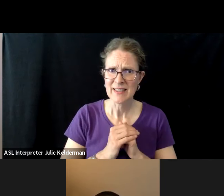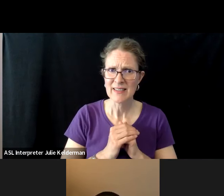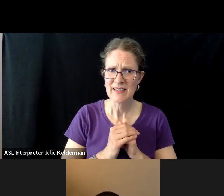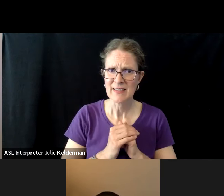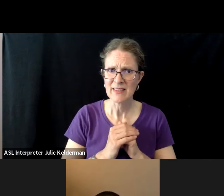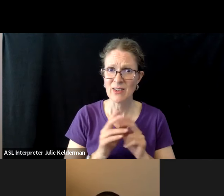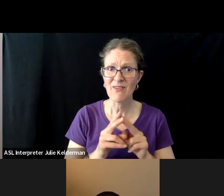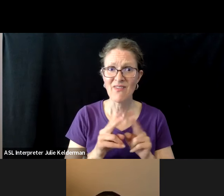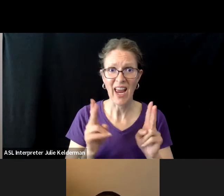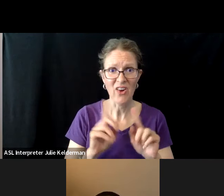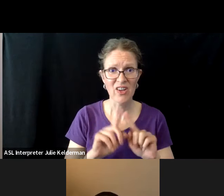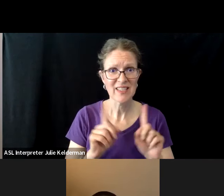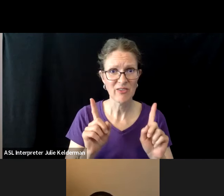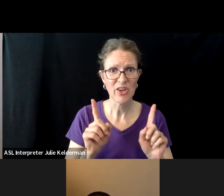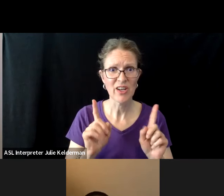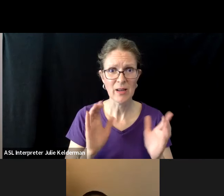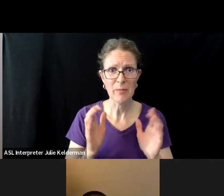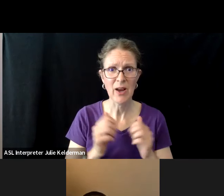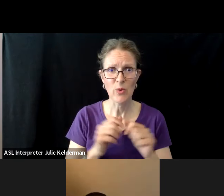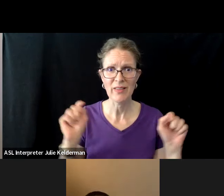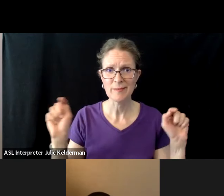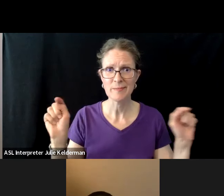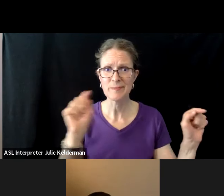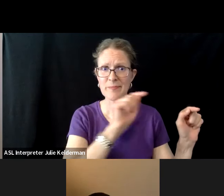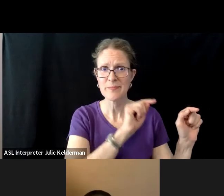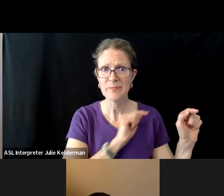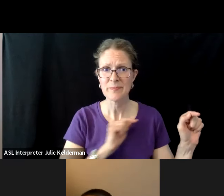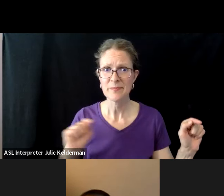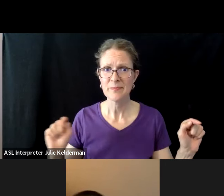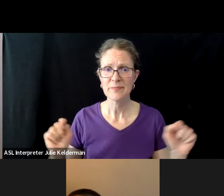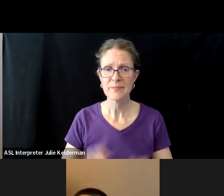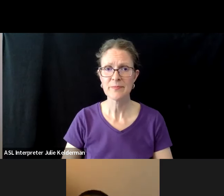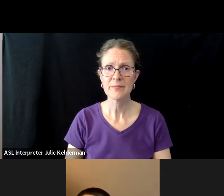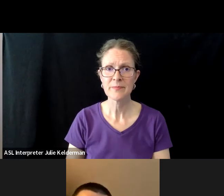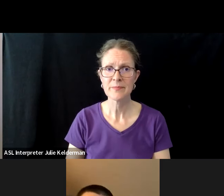Very different compared to what's in there today.